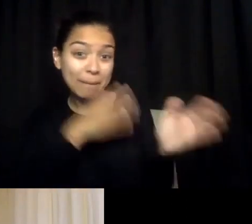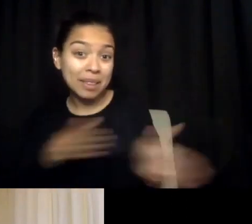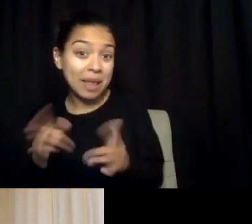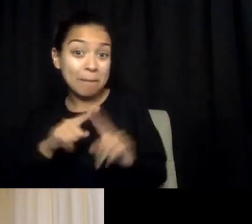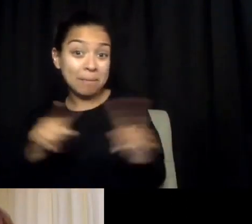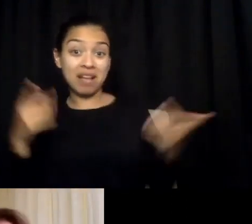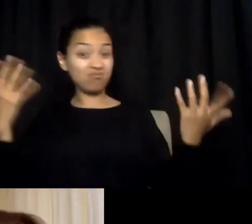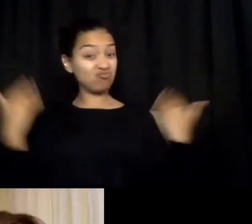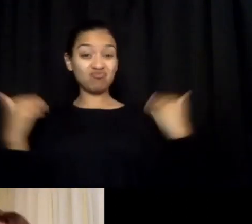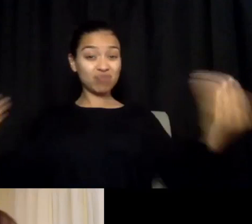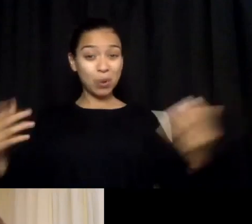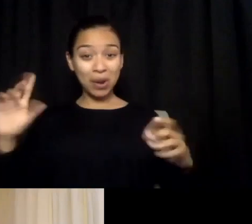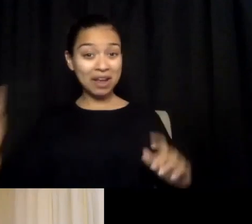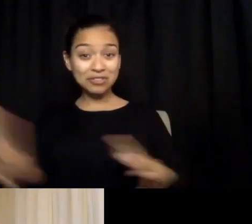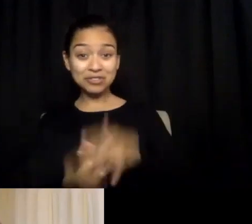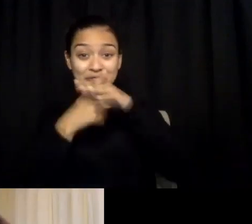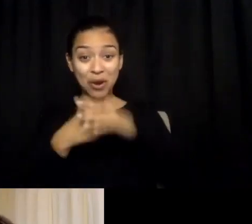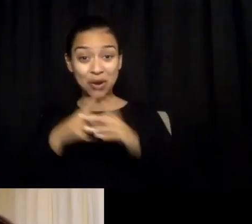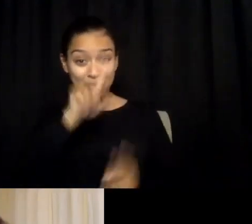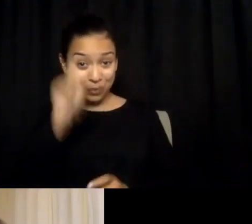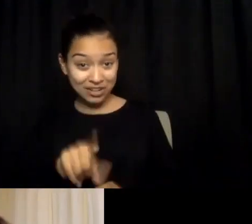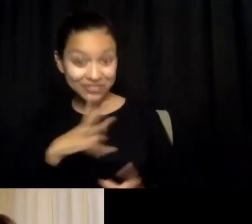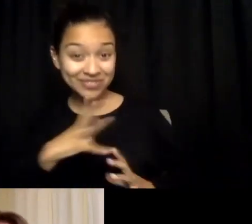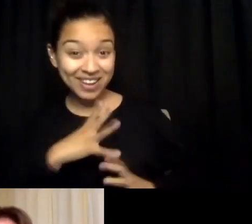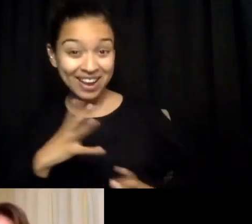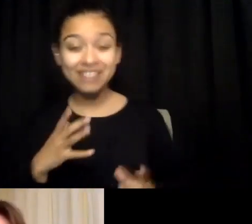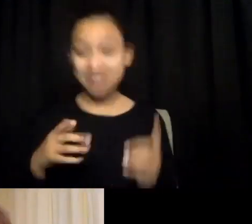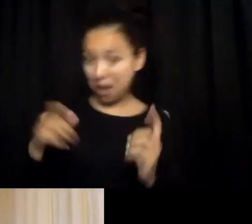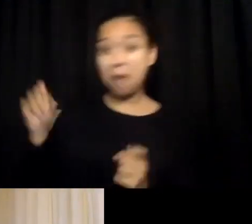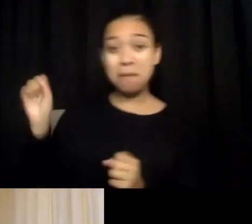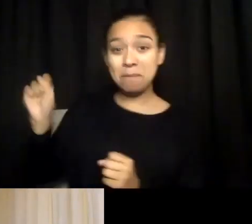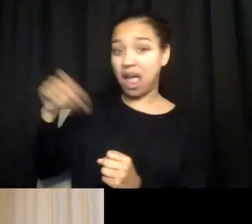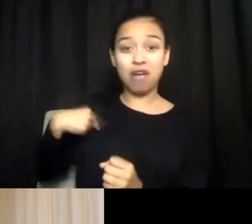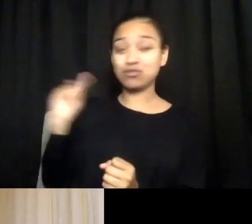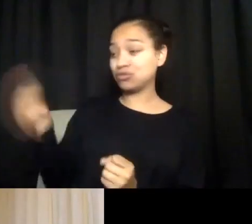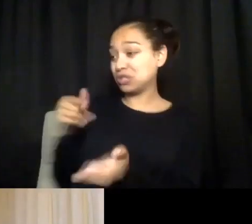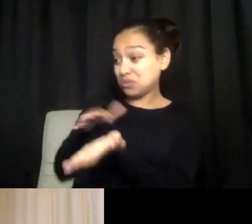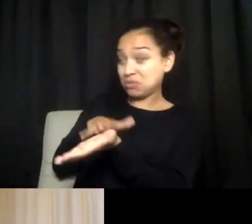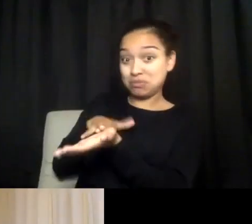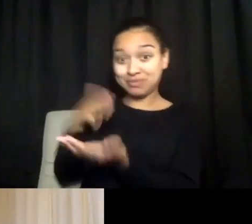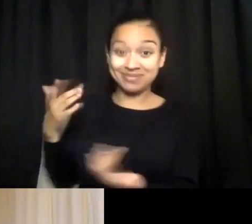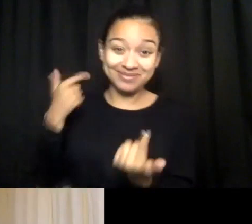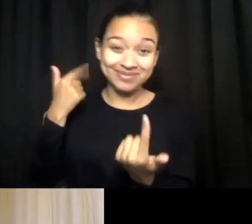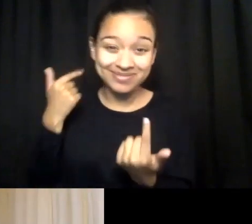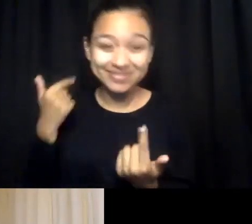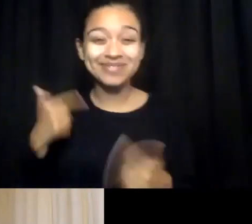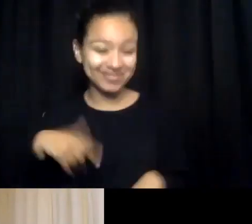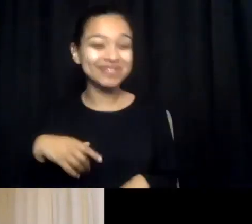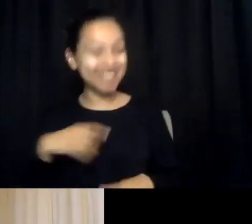with the flow, so... I am, too. Yes, that's my new